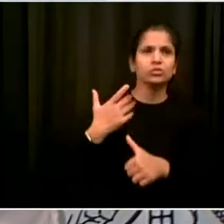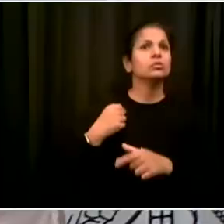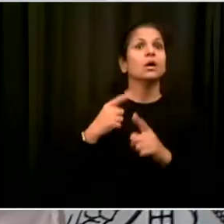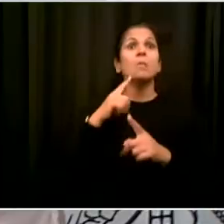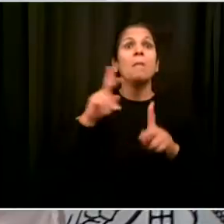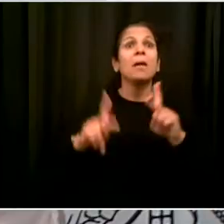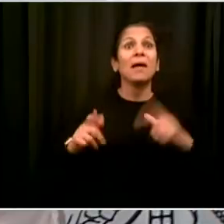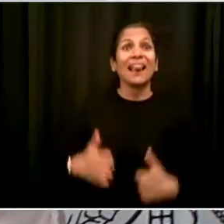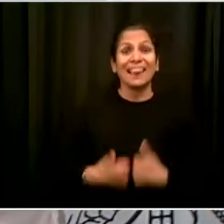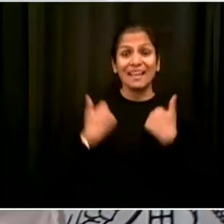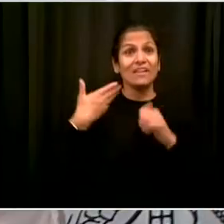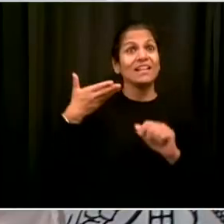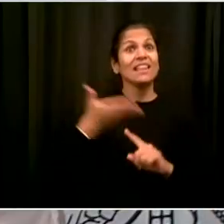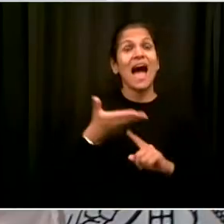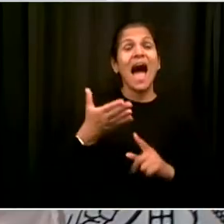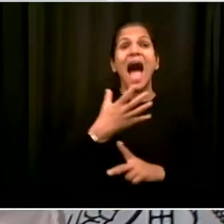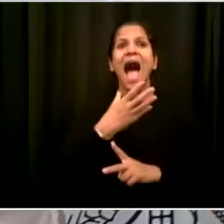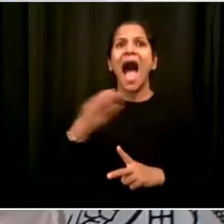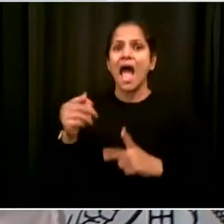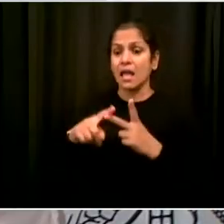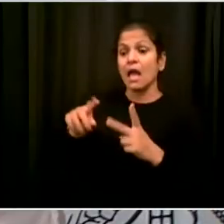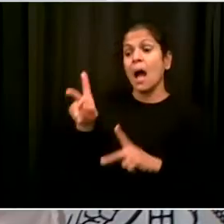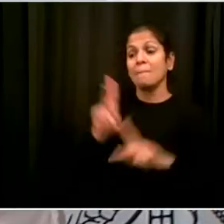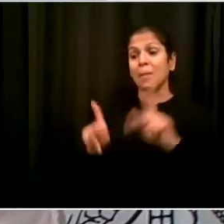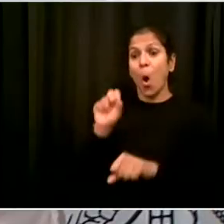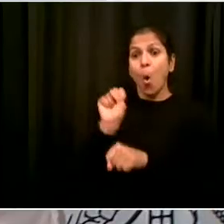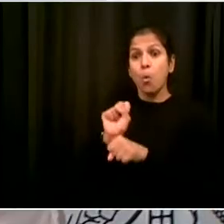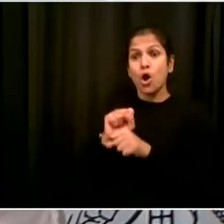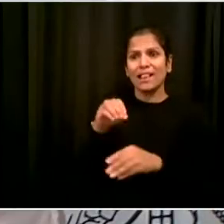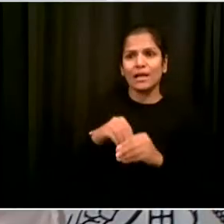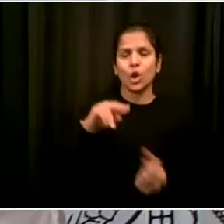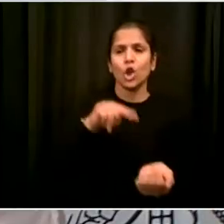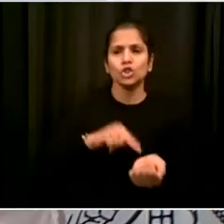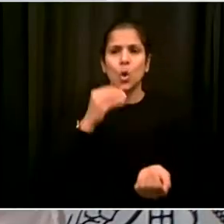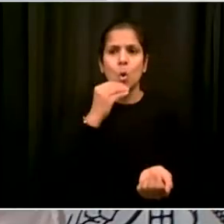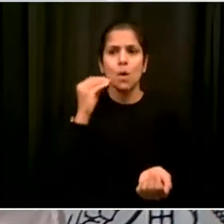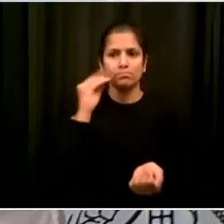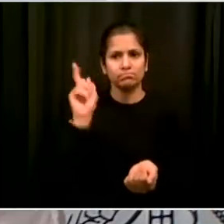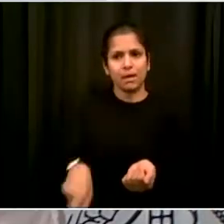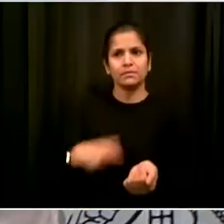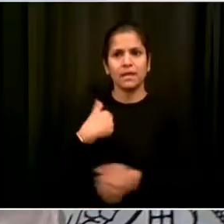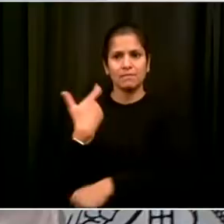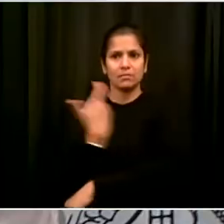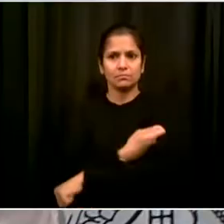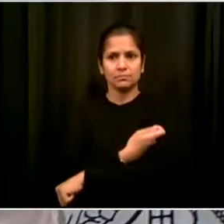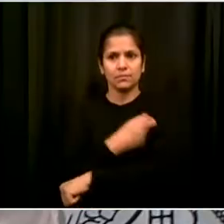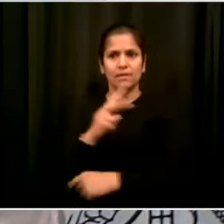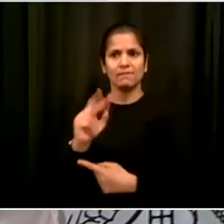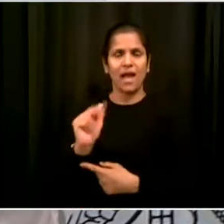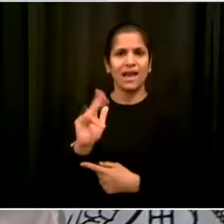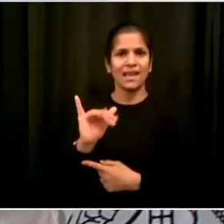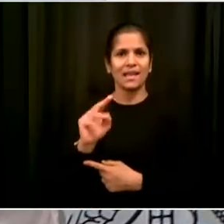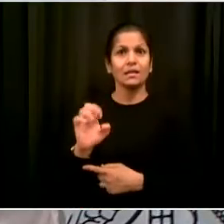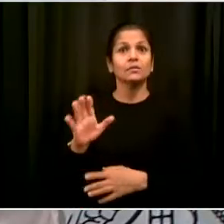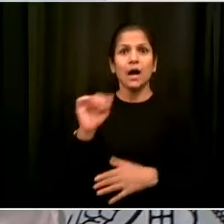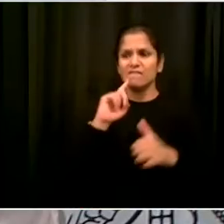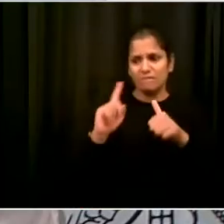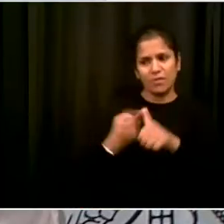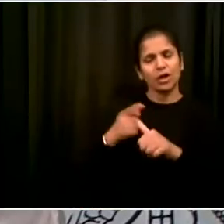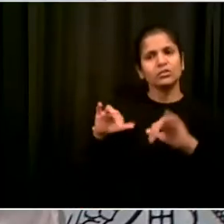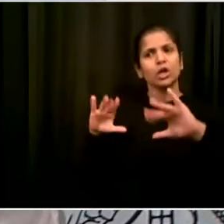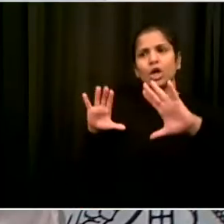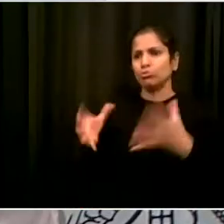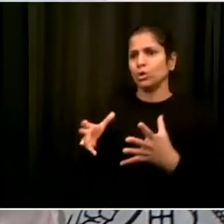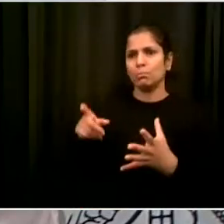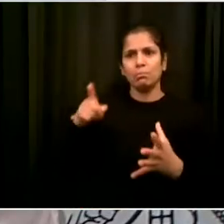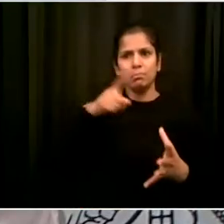are. Over time, there will be more and more distribution to other folks who work in healthcare